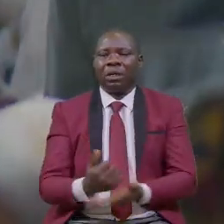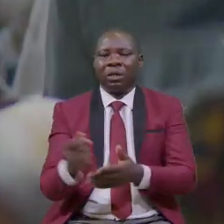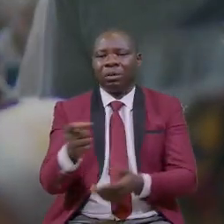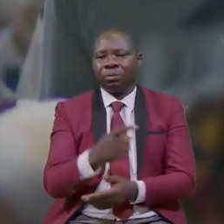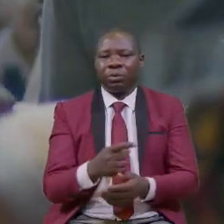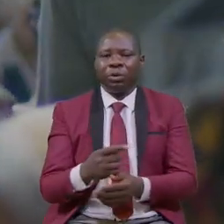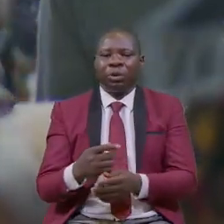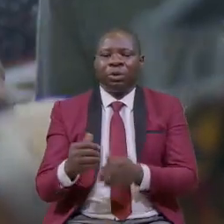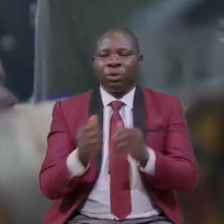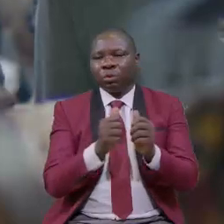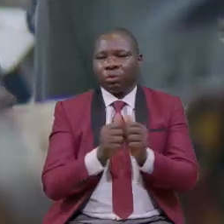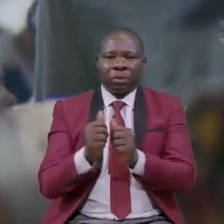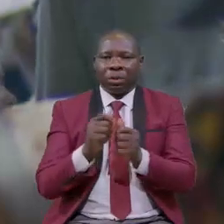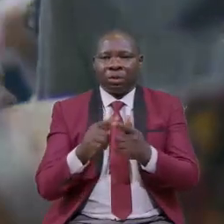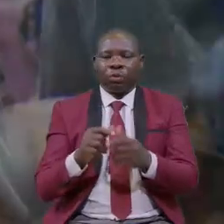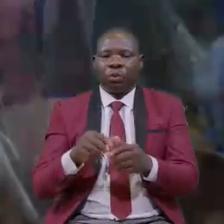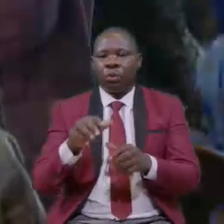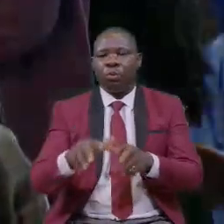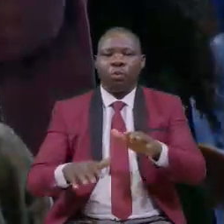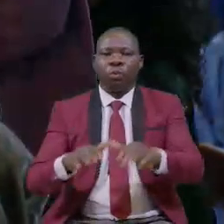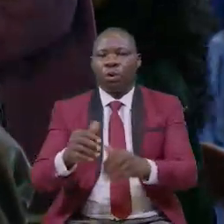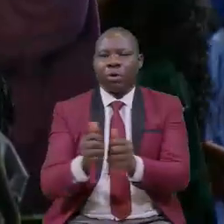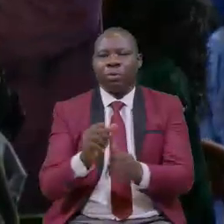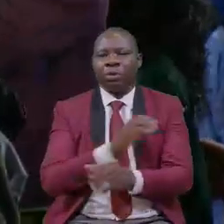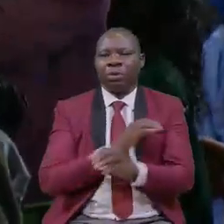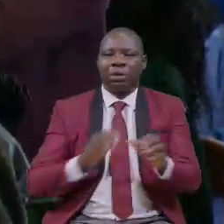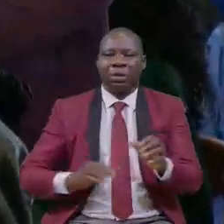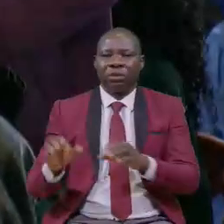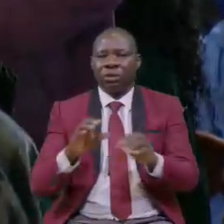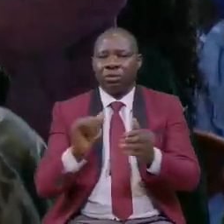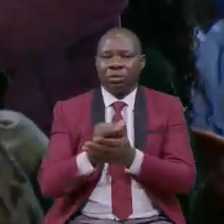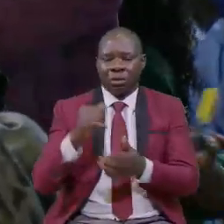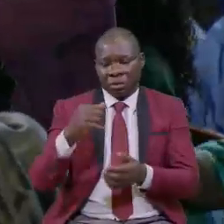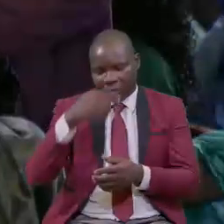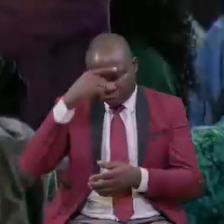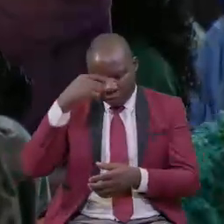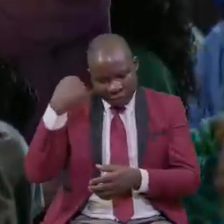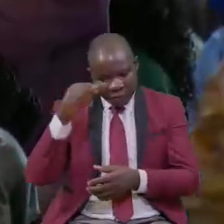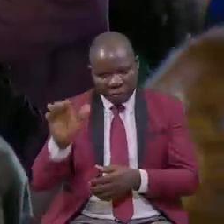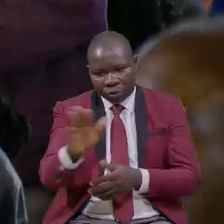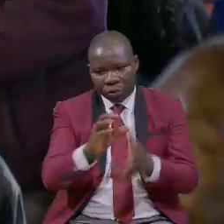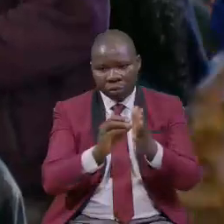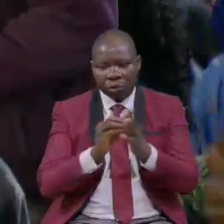Do that for your own good, to get more,